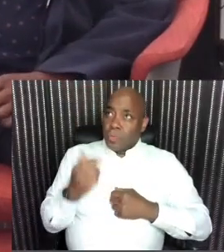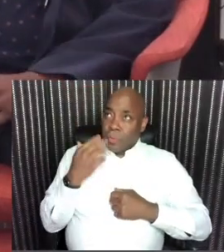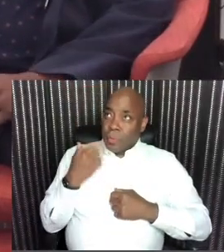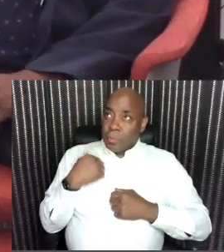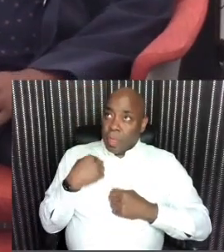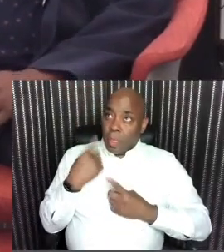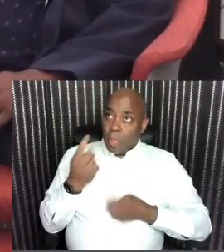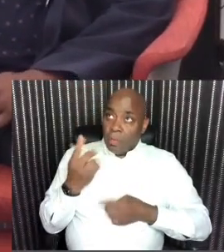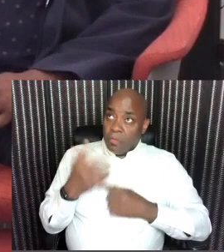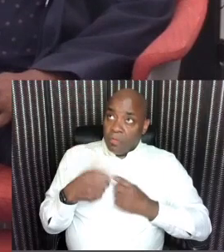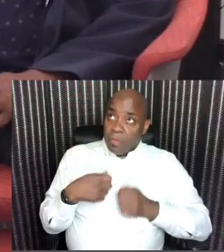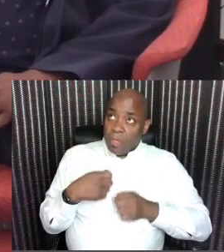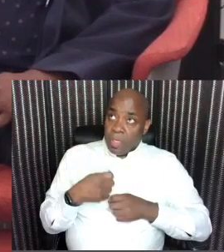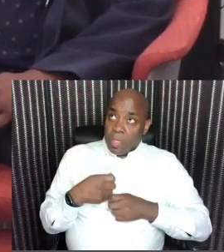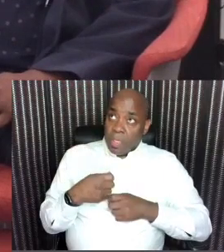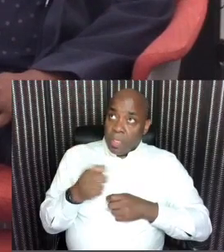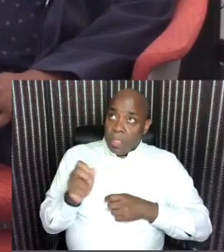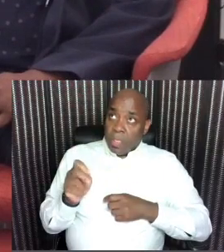5 years? Okay, thank you.